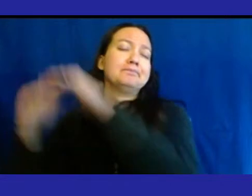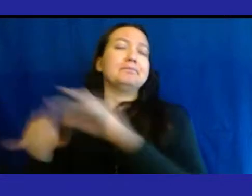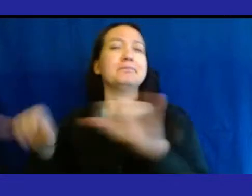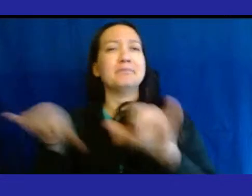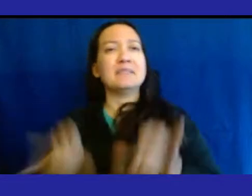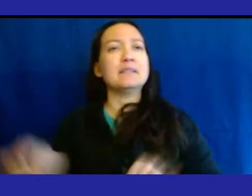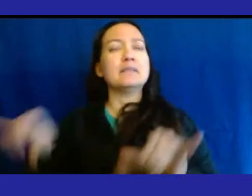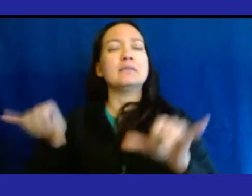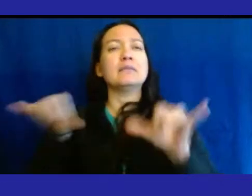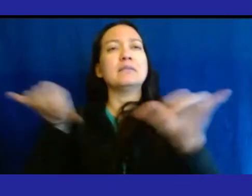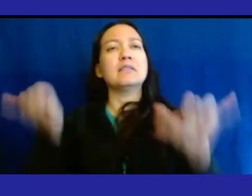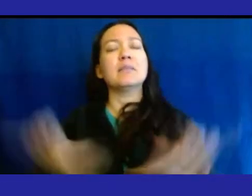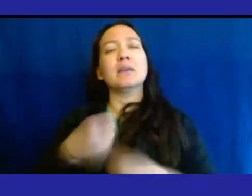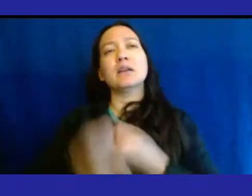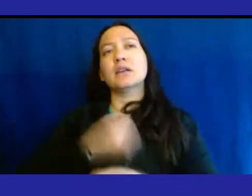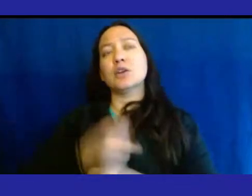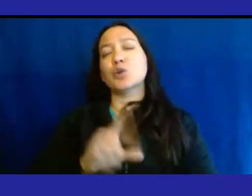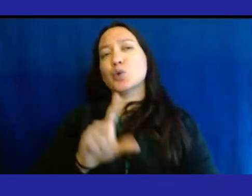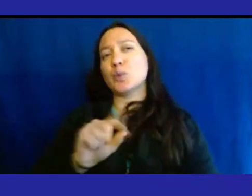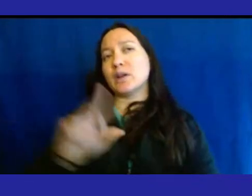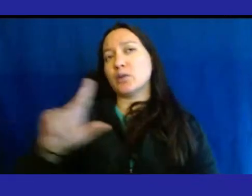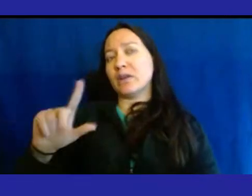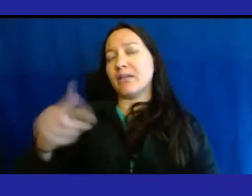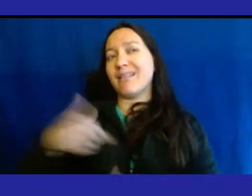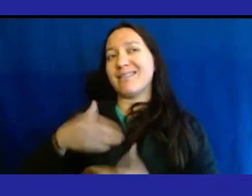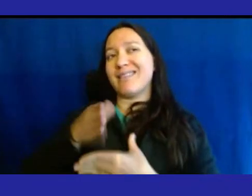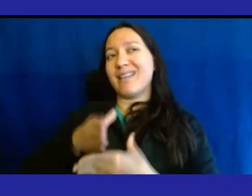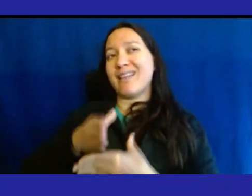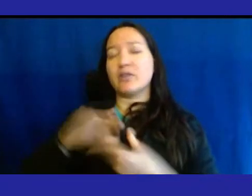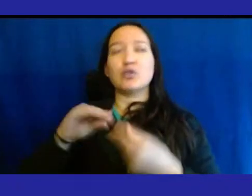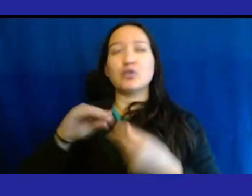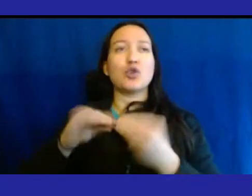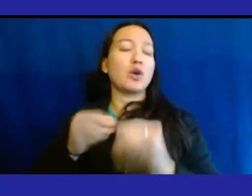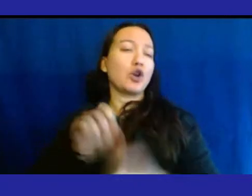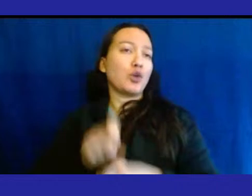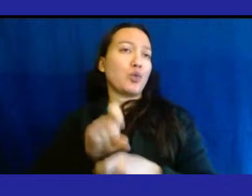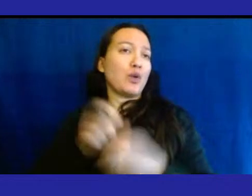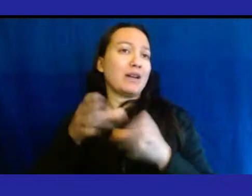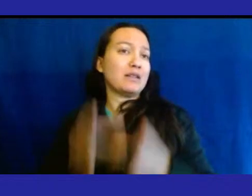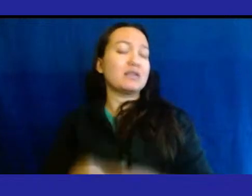in 2023, we had an average number of employees of